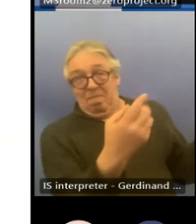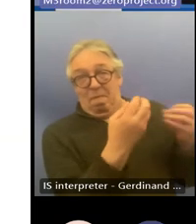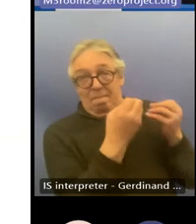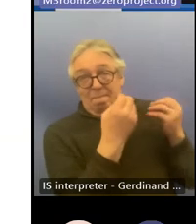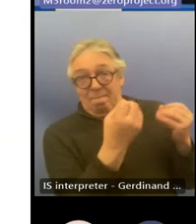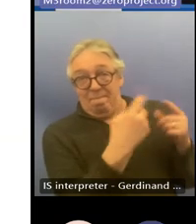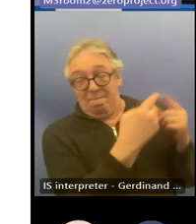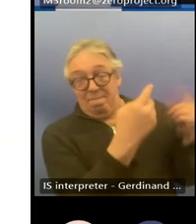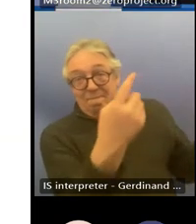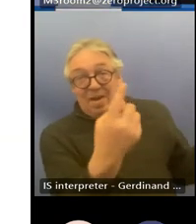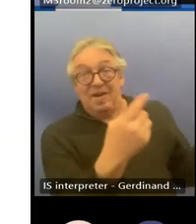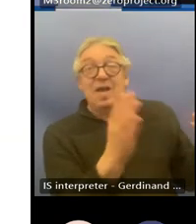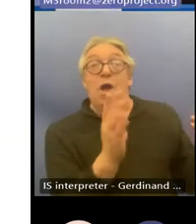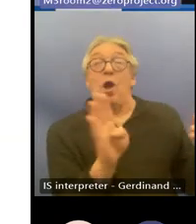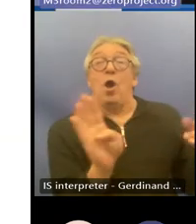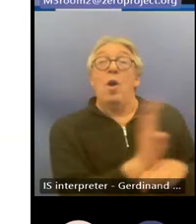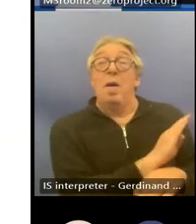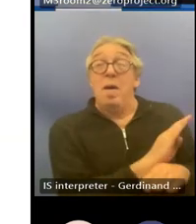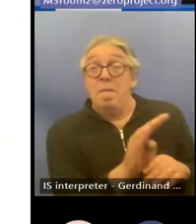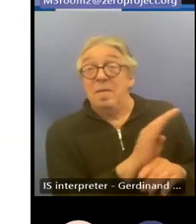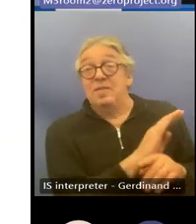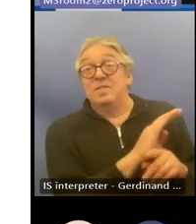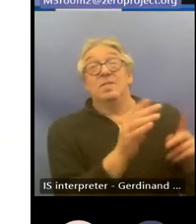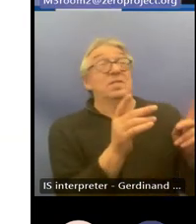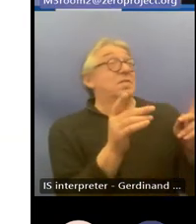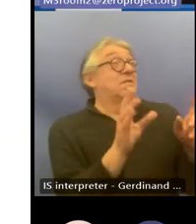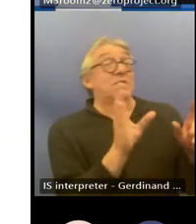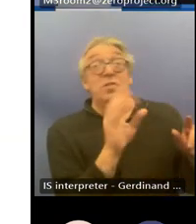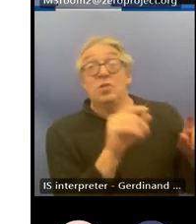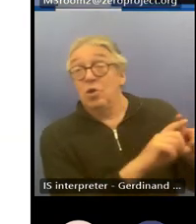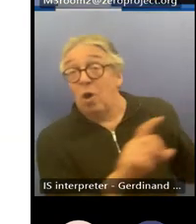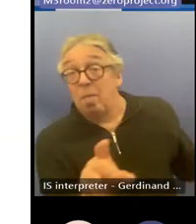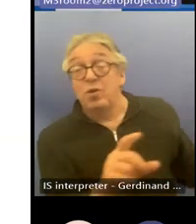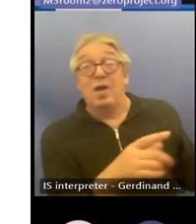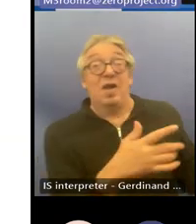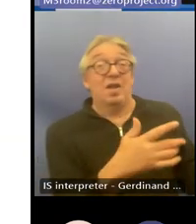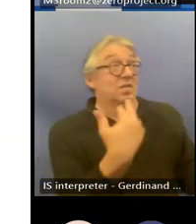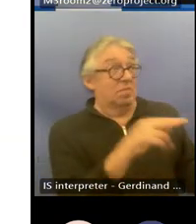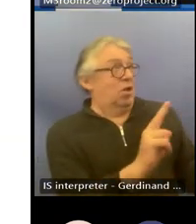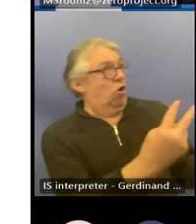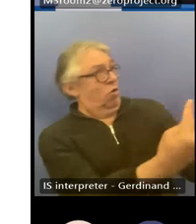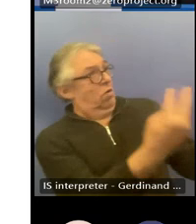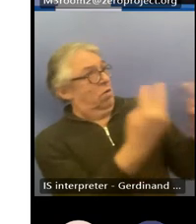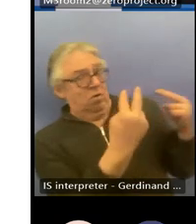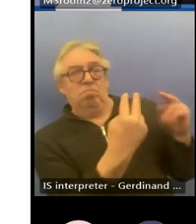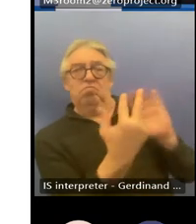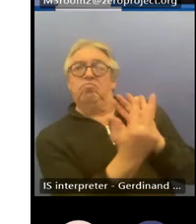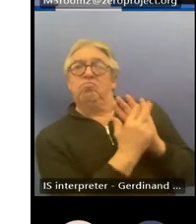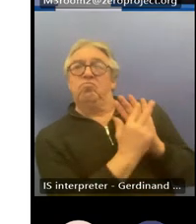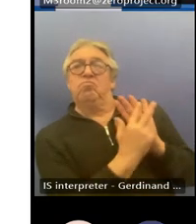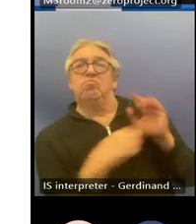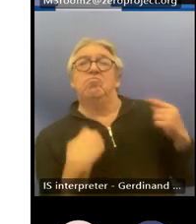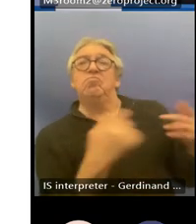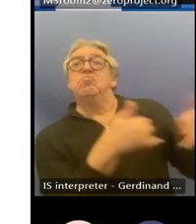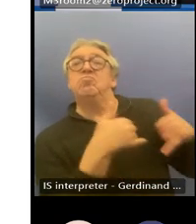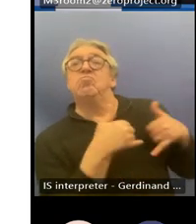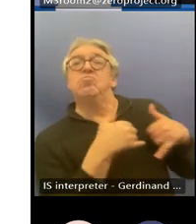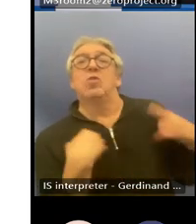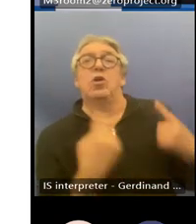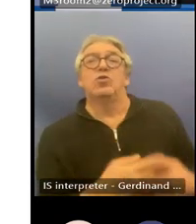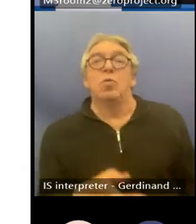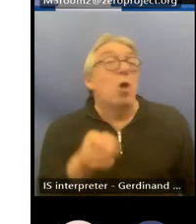various companies, processes, and inclusive education frameworks. And this is just one link for you to go and